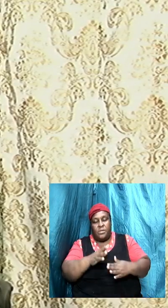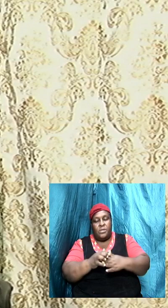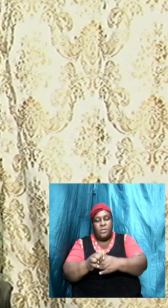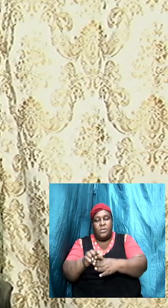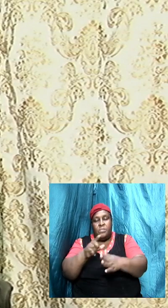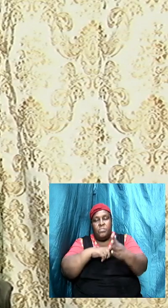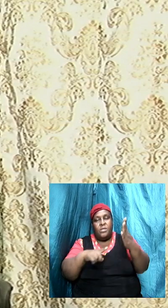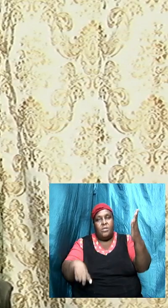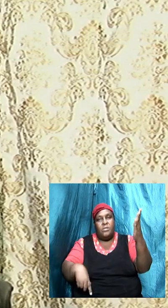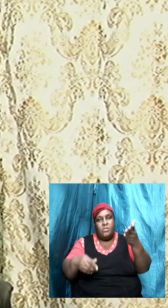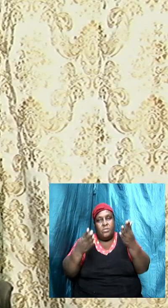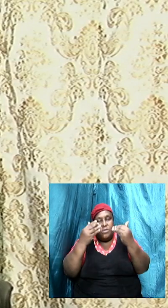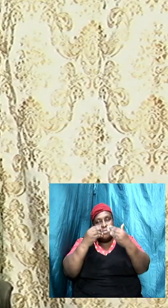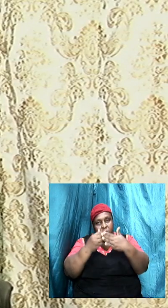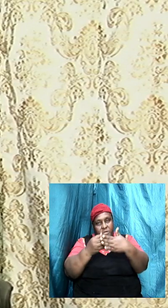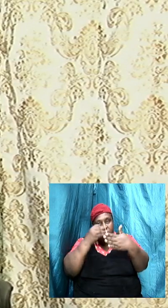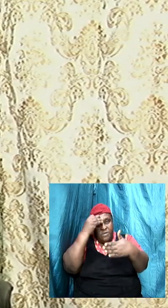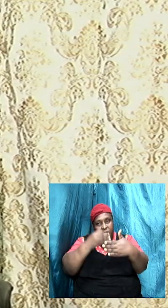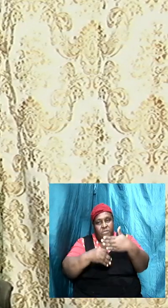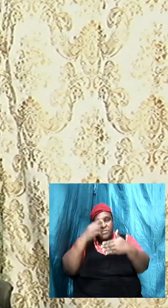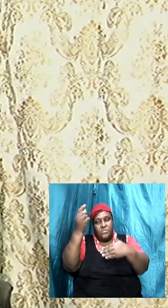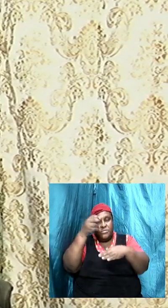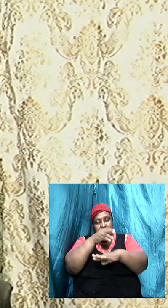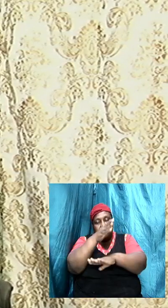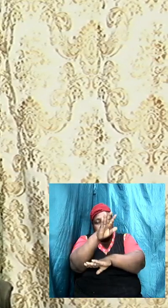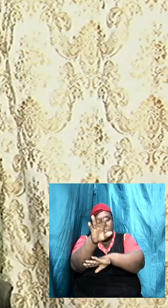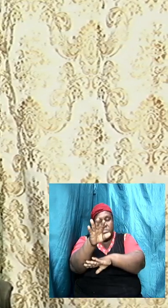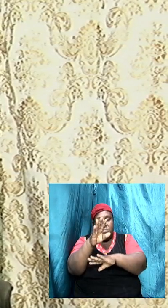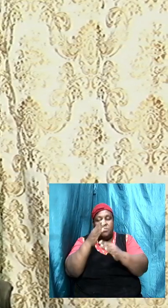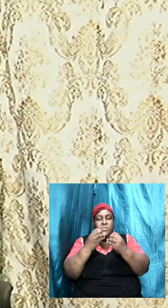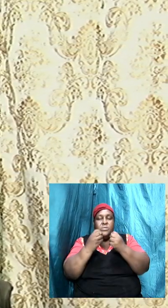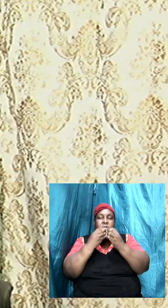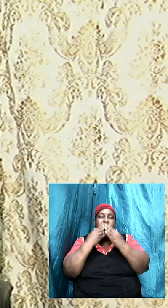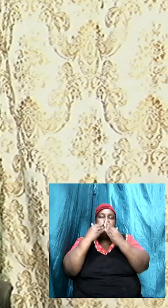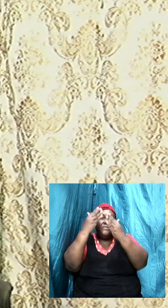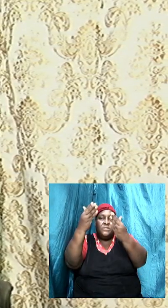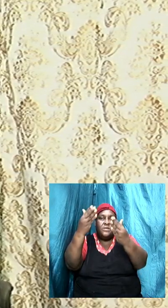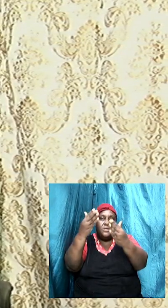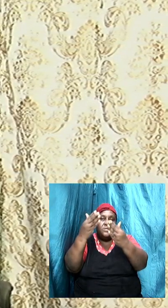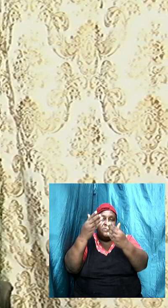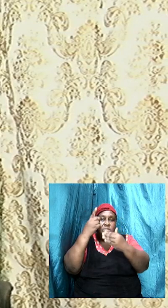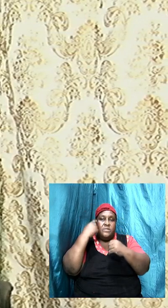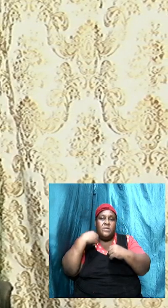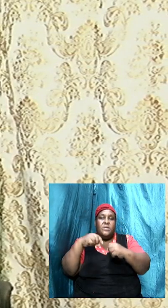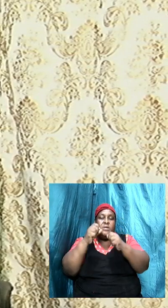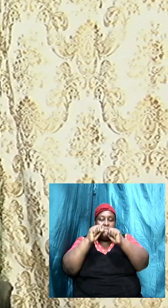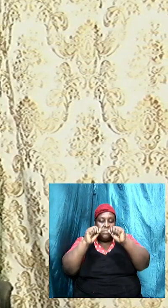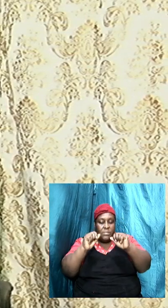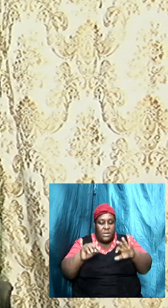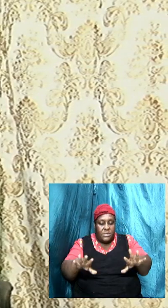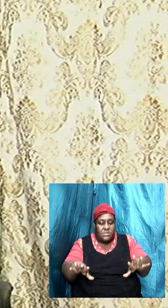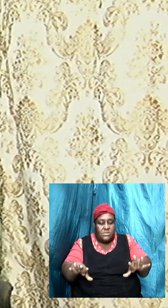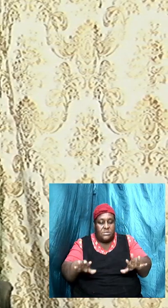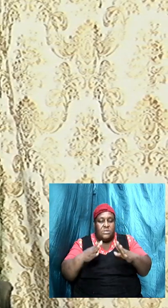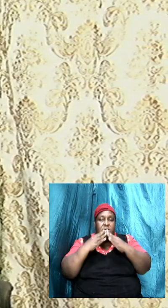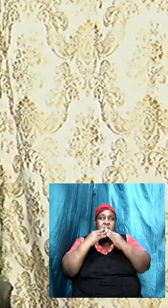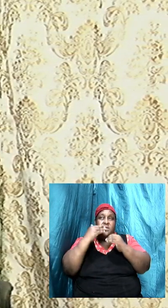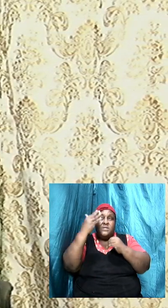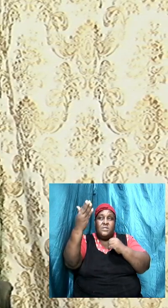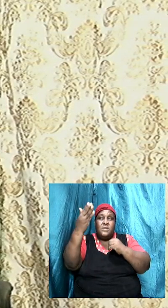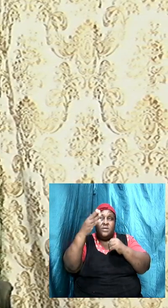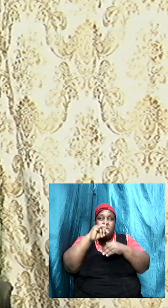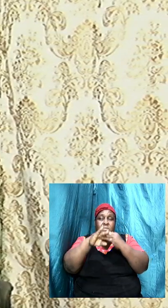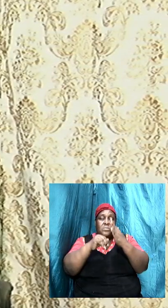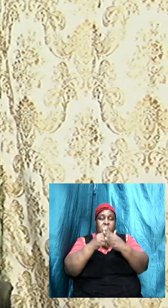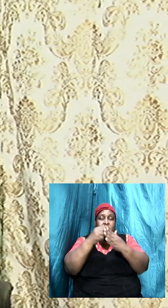we come before you this evening. We want to give you thanks for your manifold blessing. We want to thank you for all that